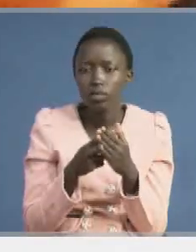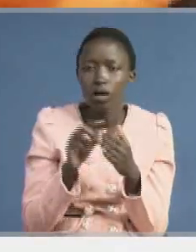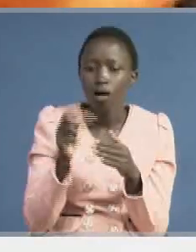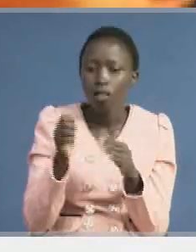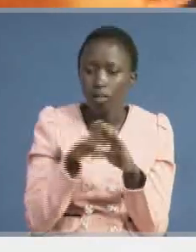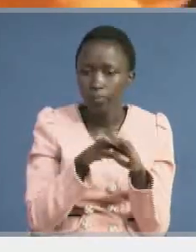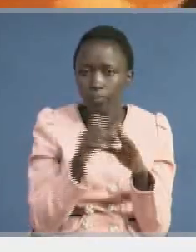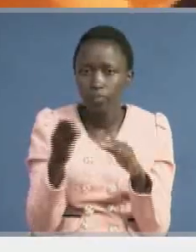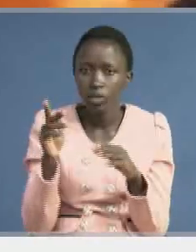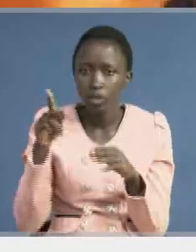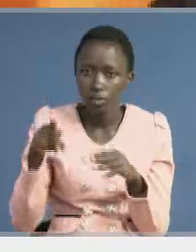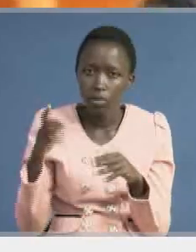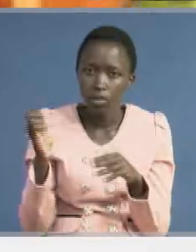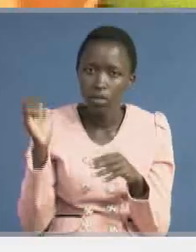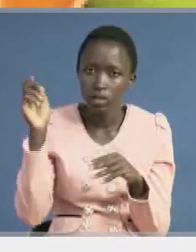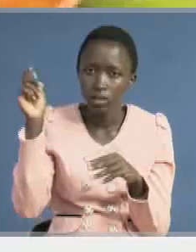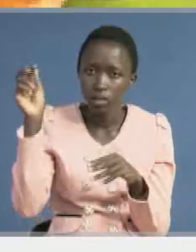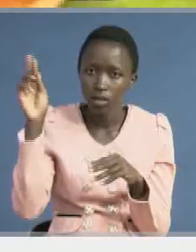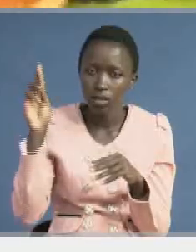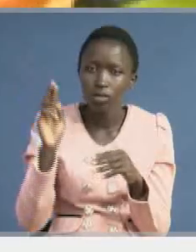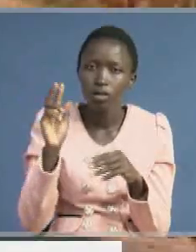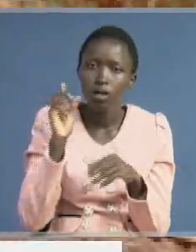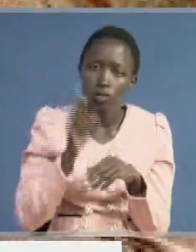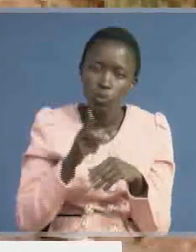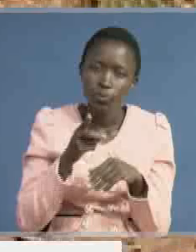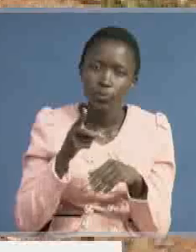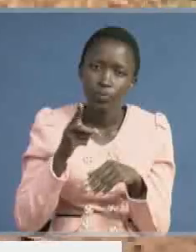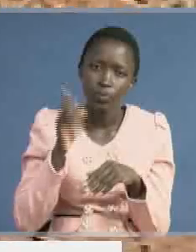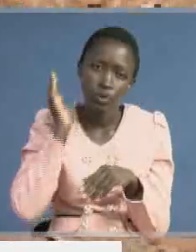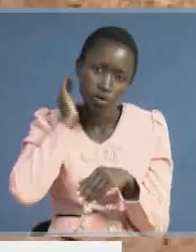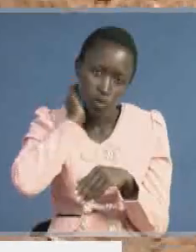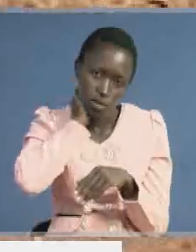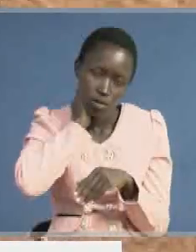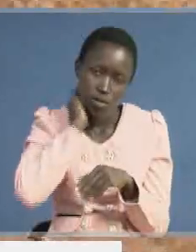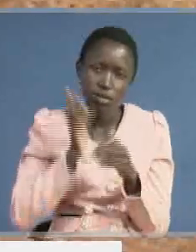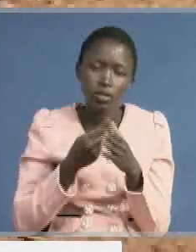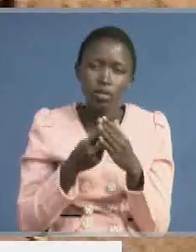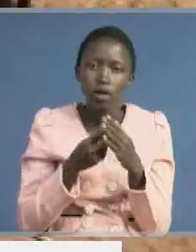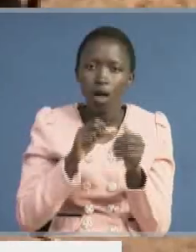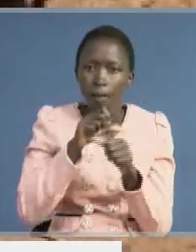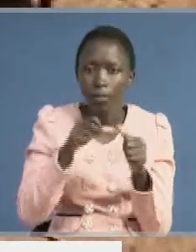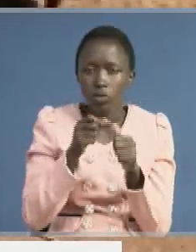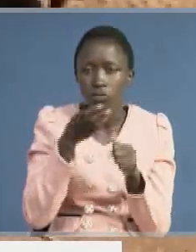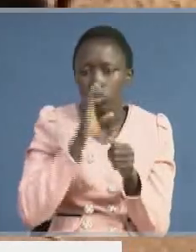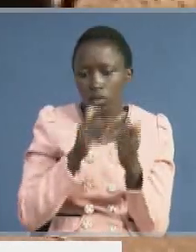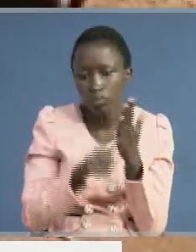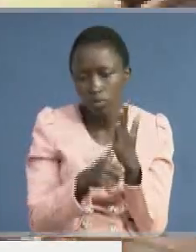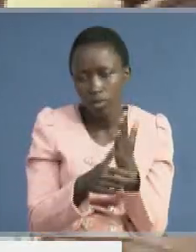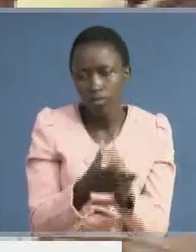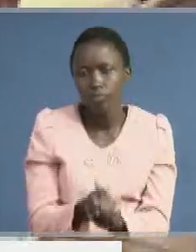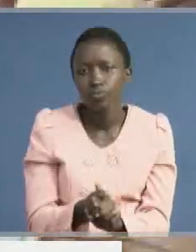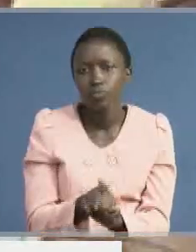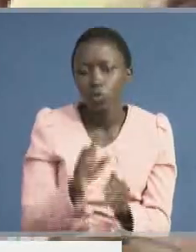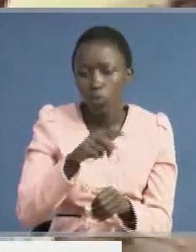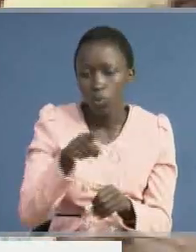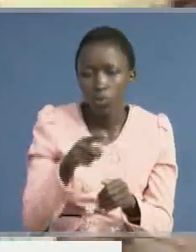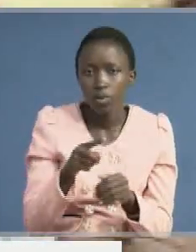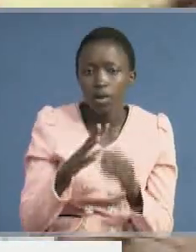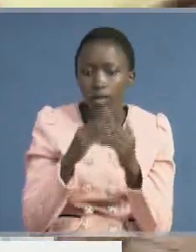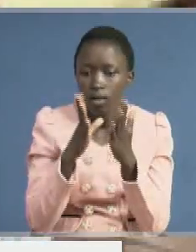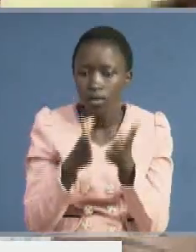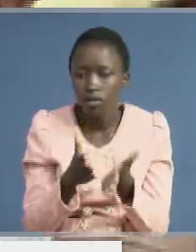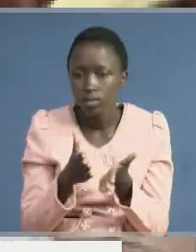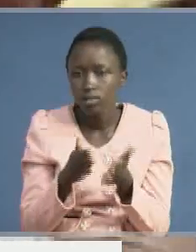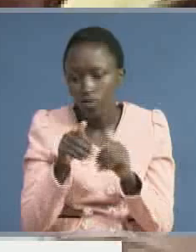do a member of parliament pthe mari condemned marina governor poking holes on his approach towards water problems see sitcom of